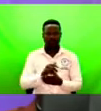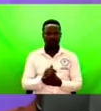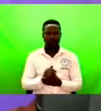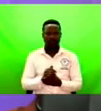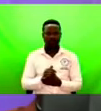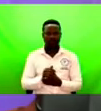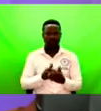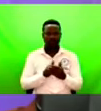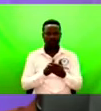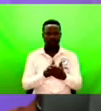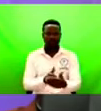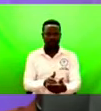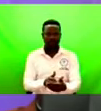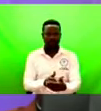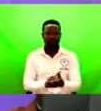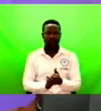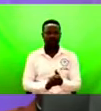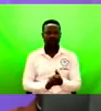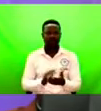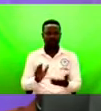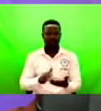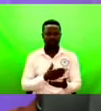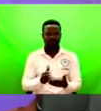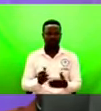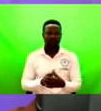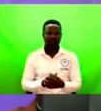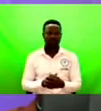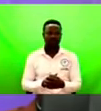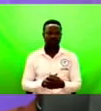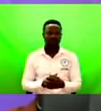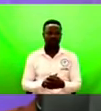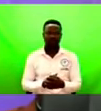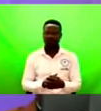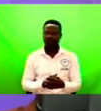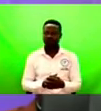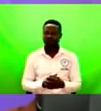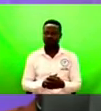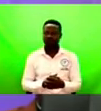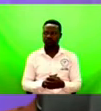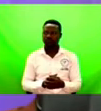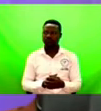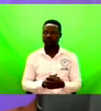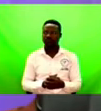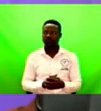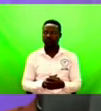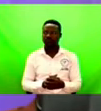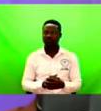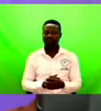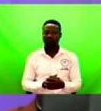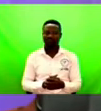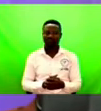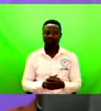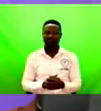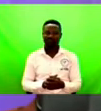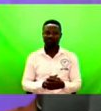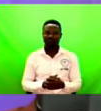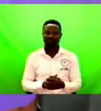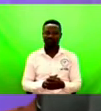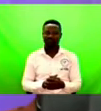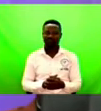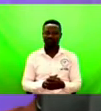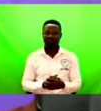to lead us in this song, A Charge to Keep I Have. Shall we